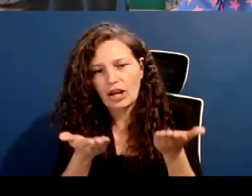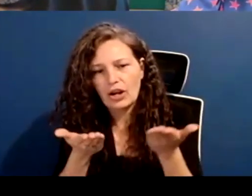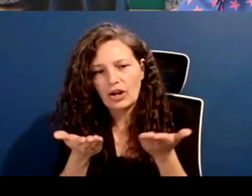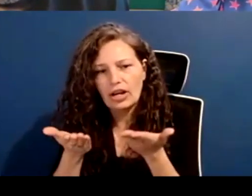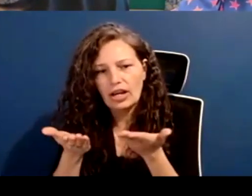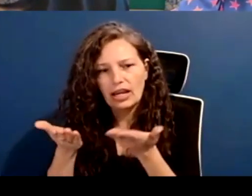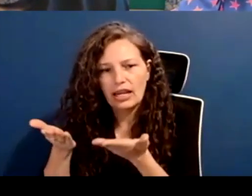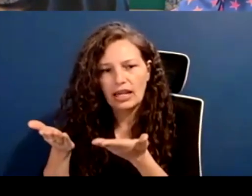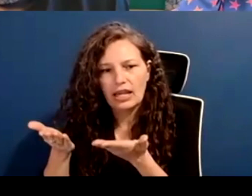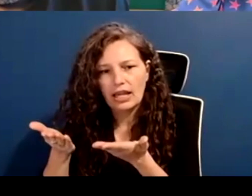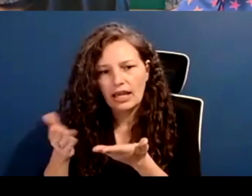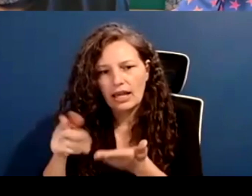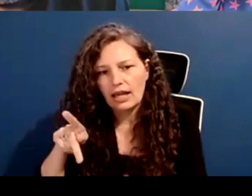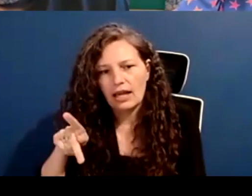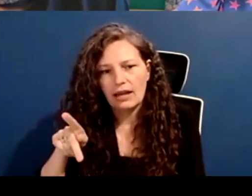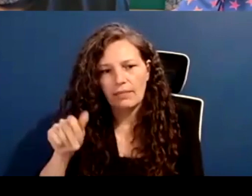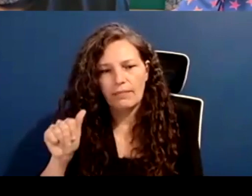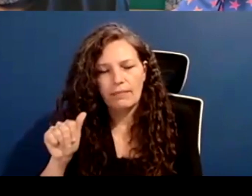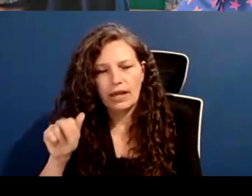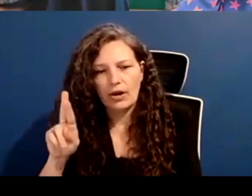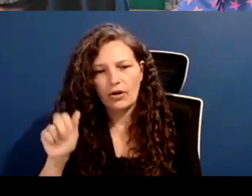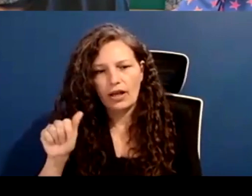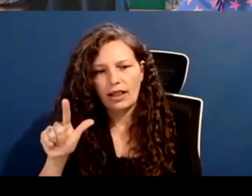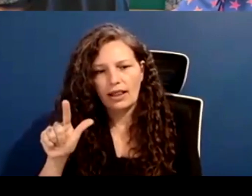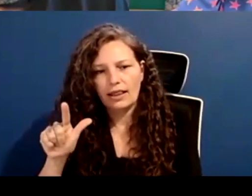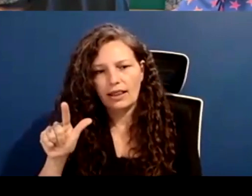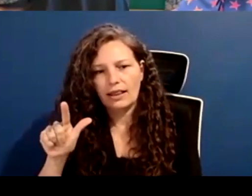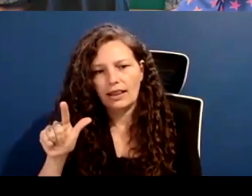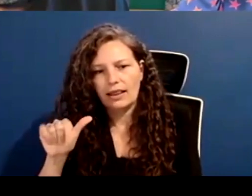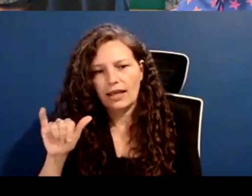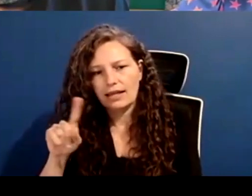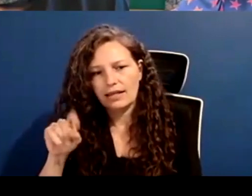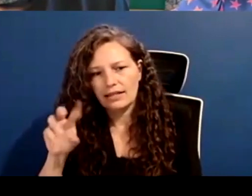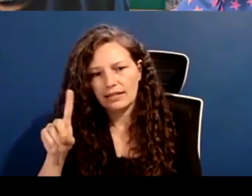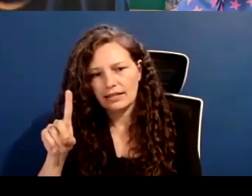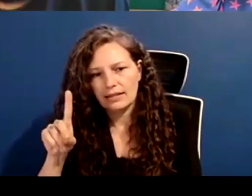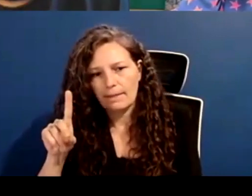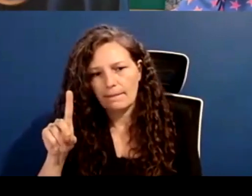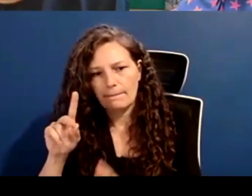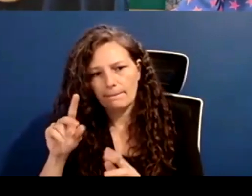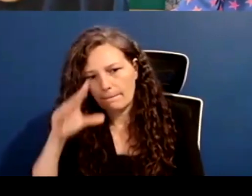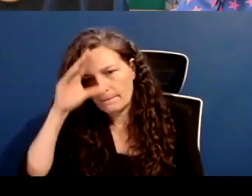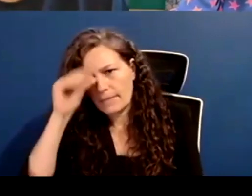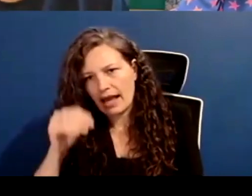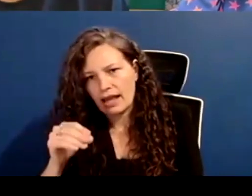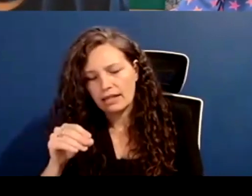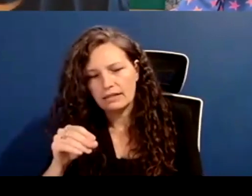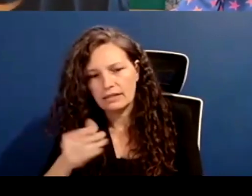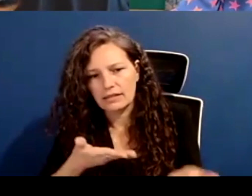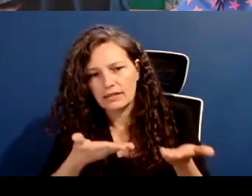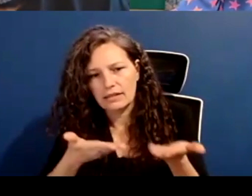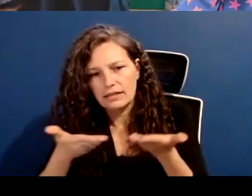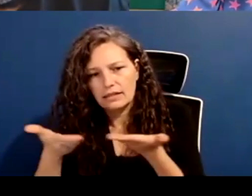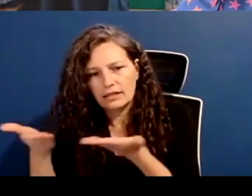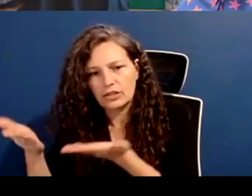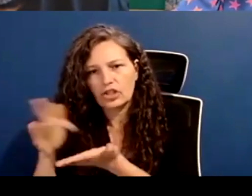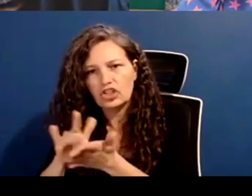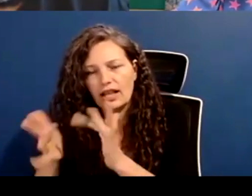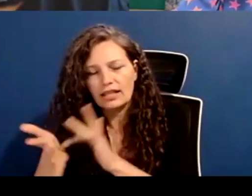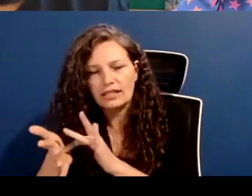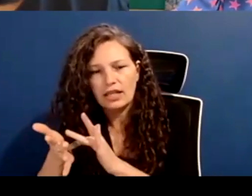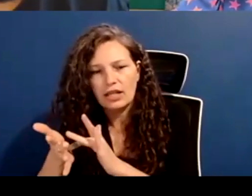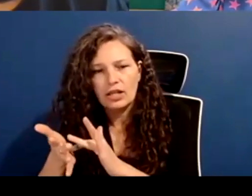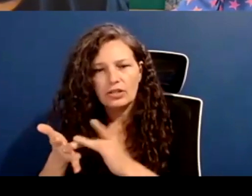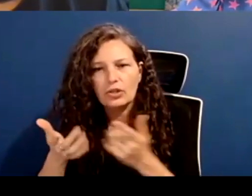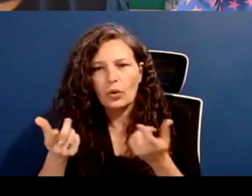to get to Jesus. So what they do is they break down the roof and gently, or messily, not gently, put